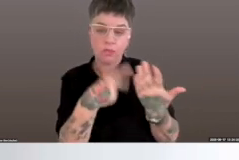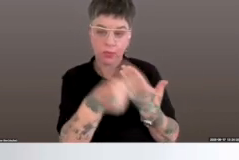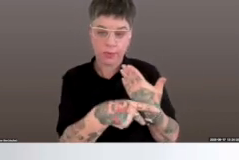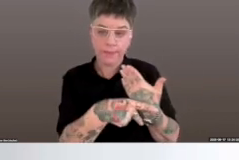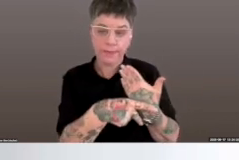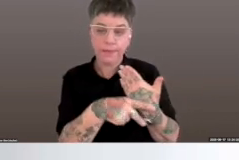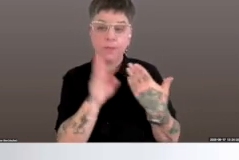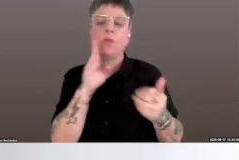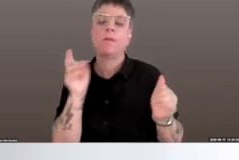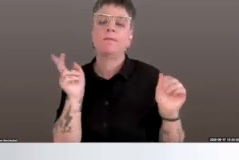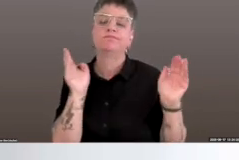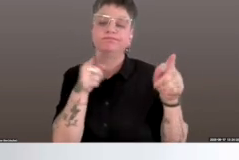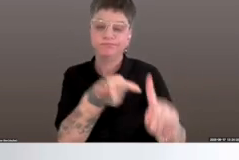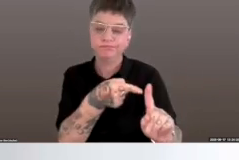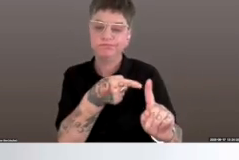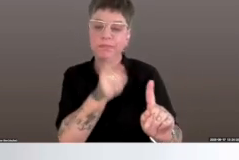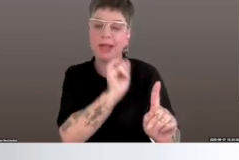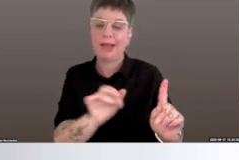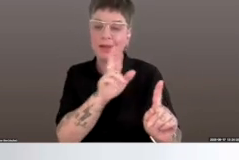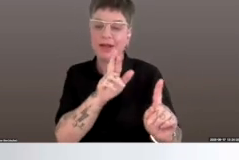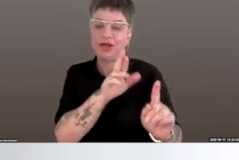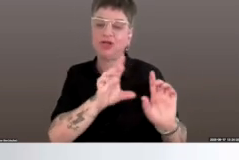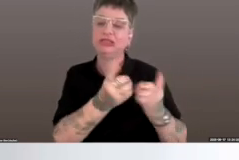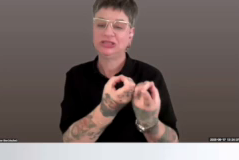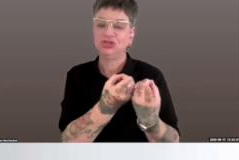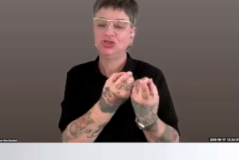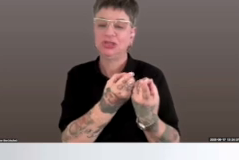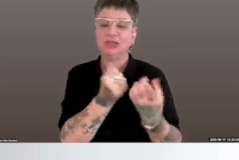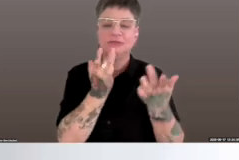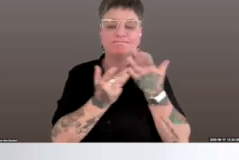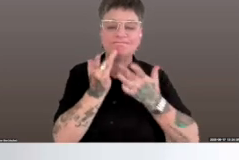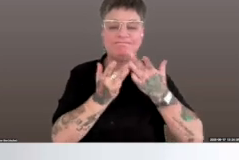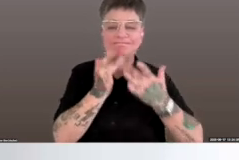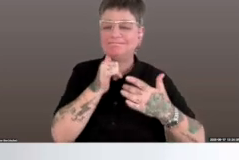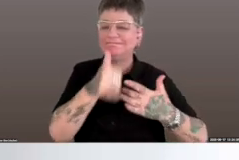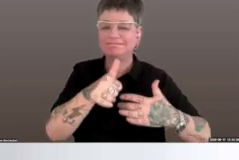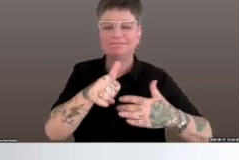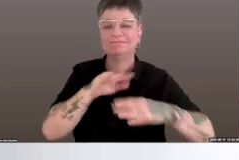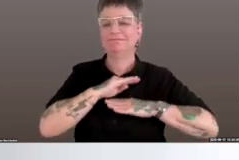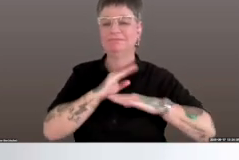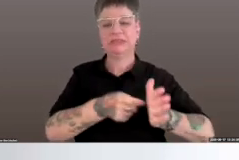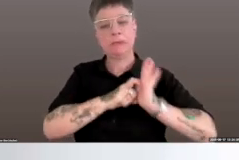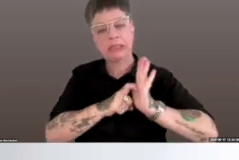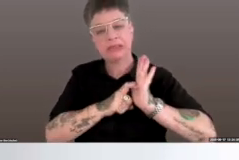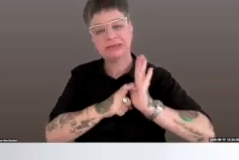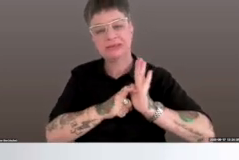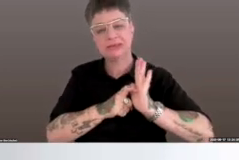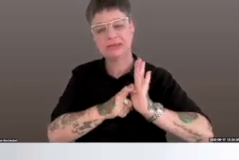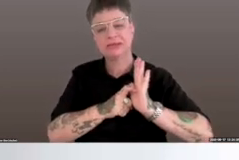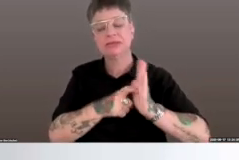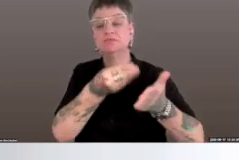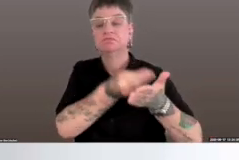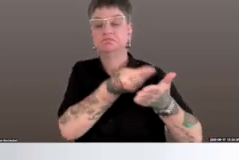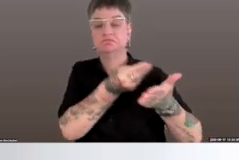be prioritized for air districts that have insufficient funds to meet demand. The funding